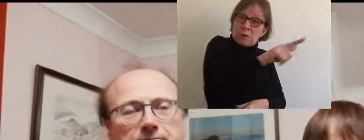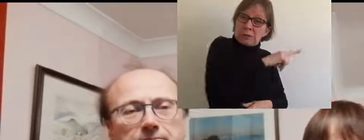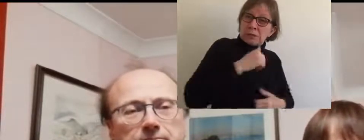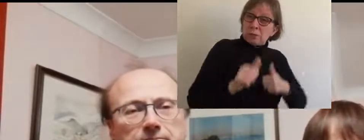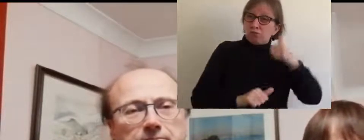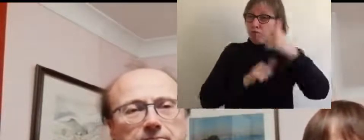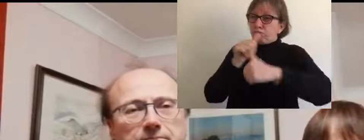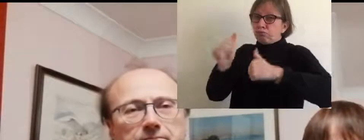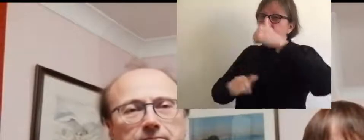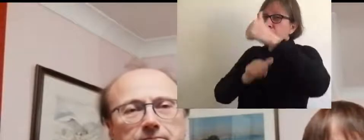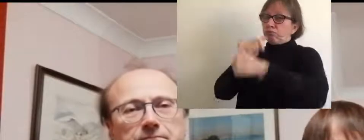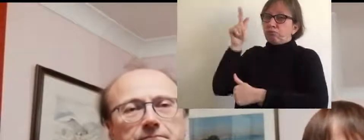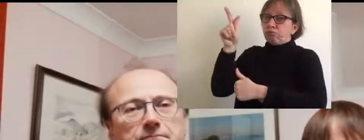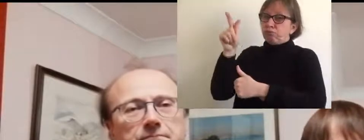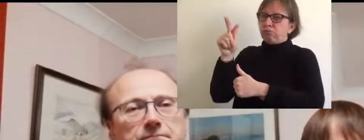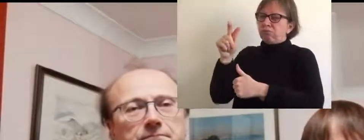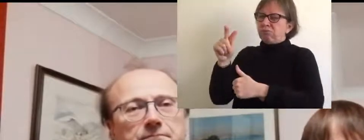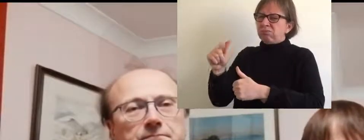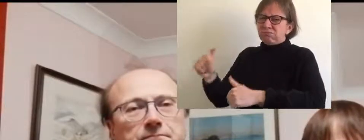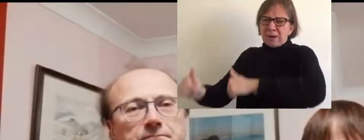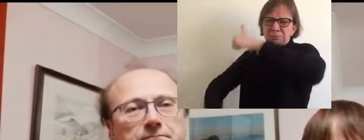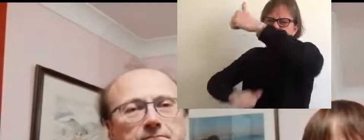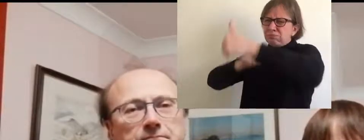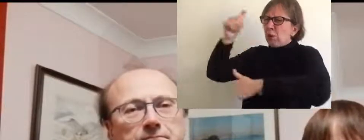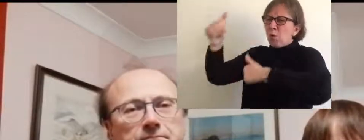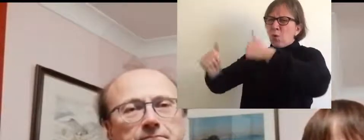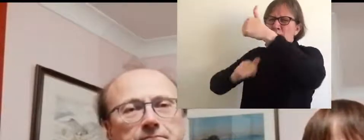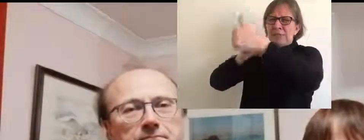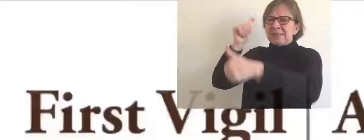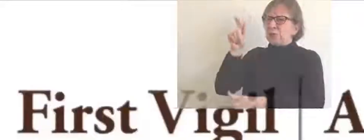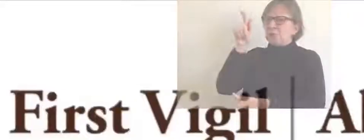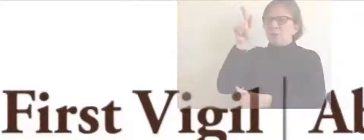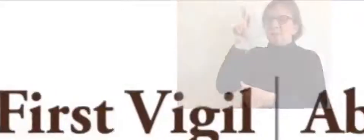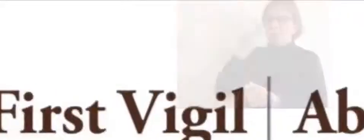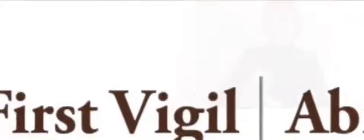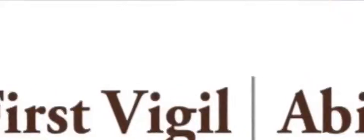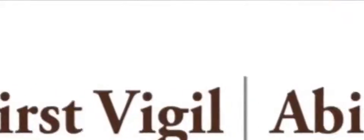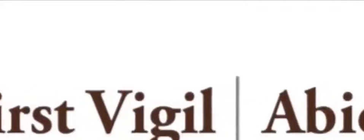midst of the earth. Glory to you.